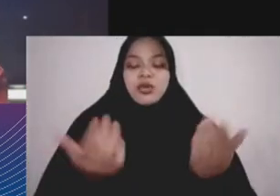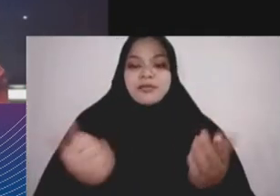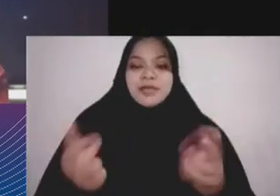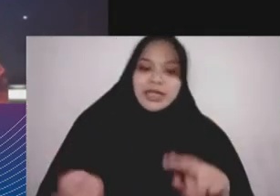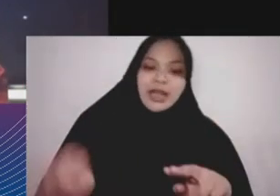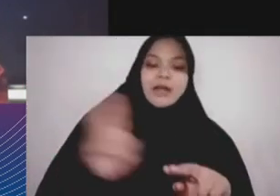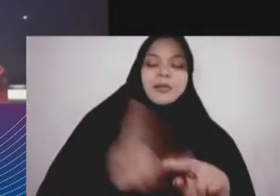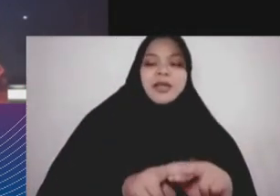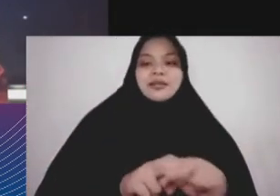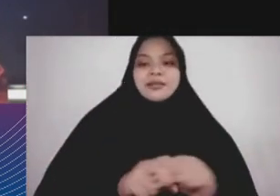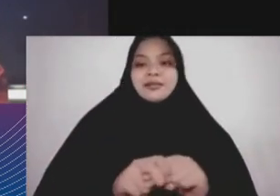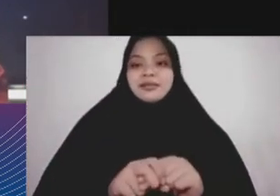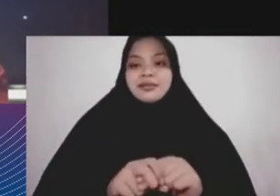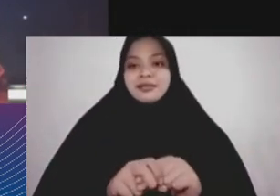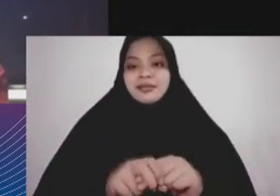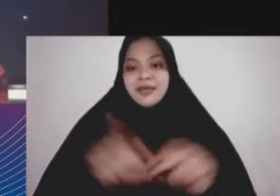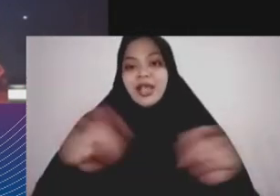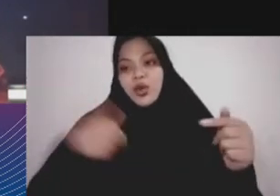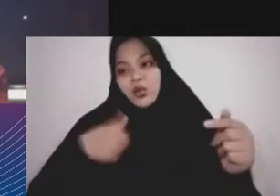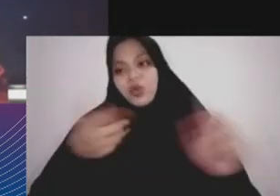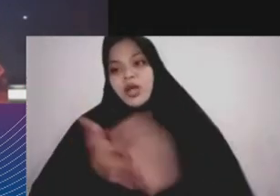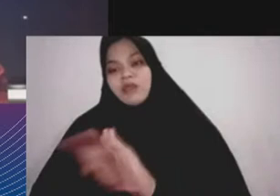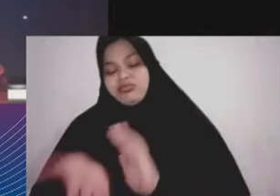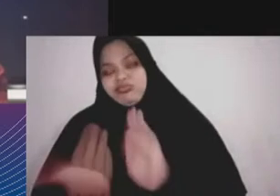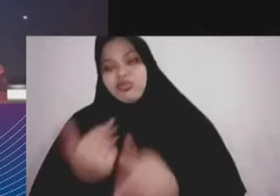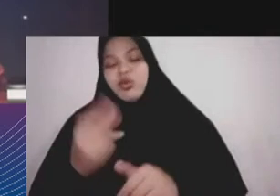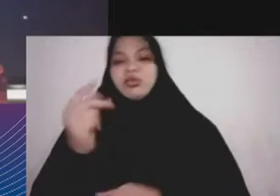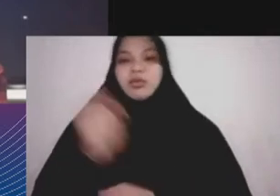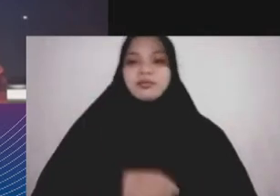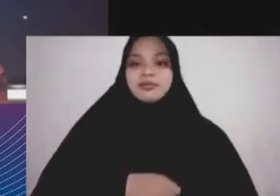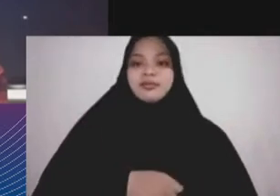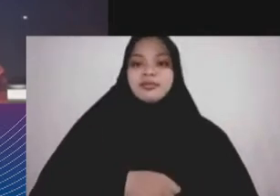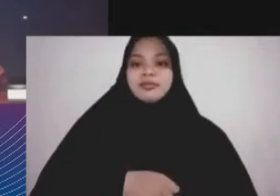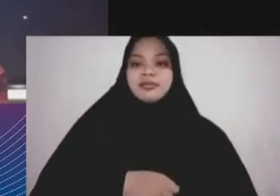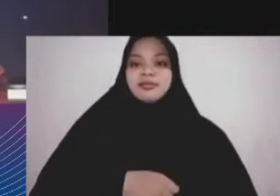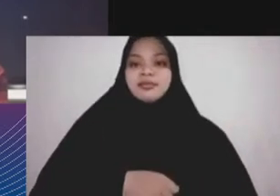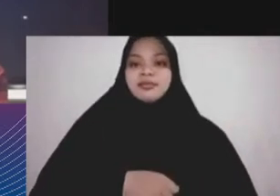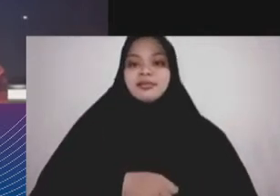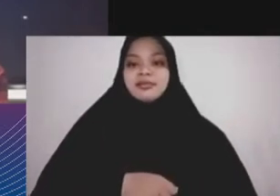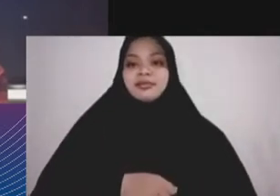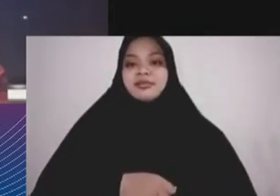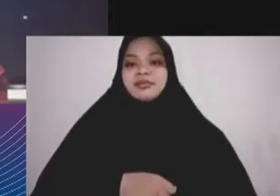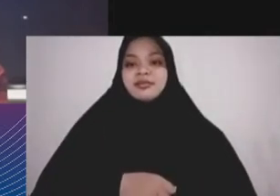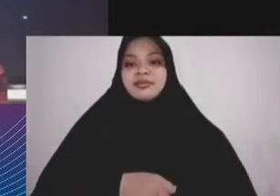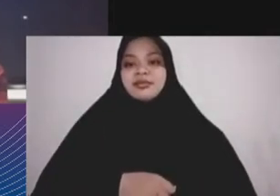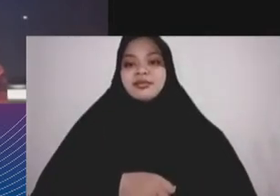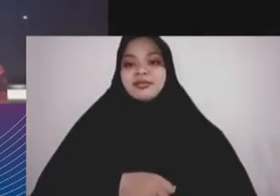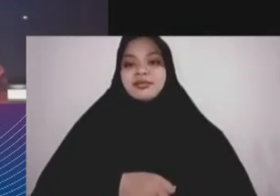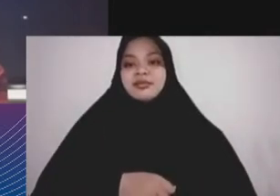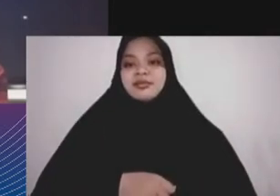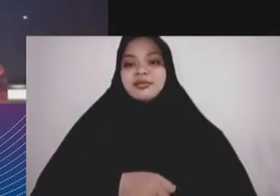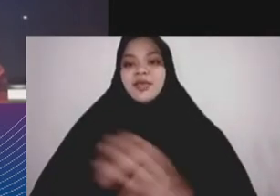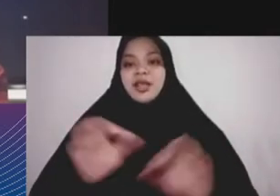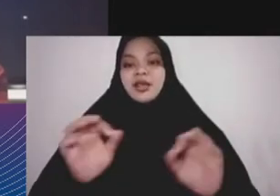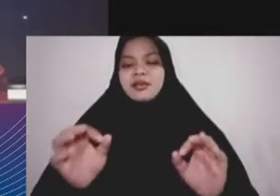but you know, to rehabilitate the perpetrator in terms of maybe, you know, he has something, you know,